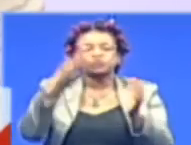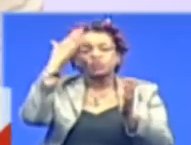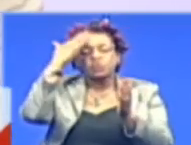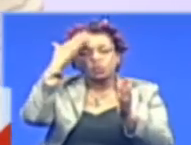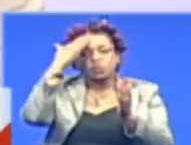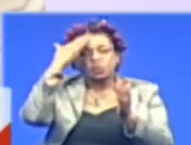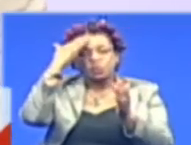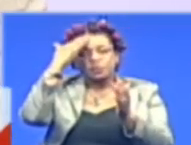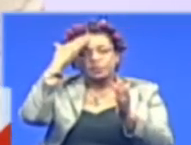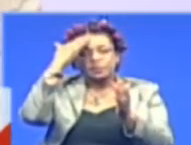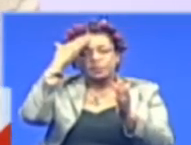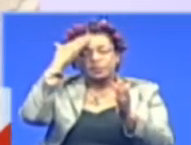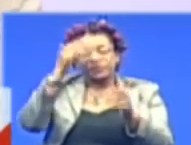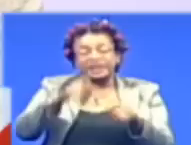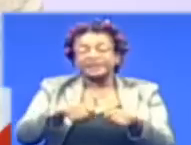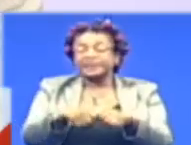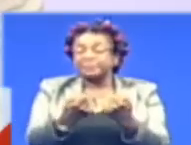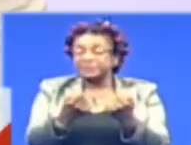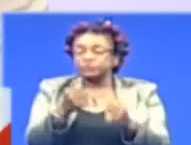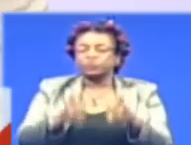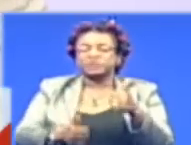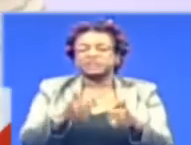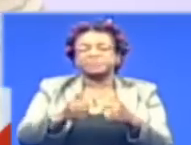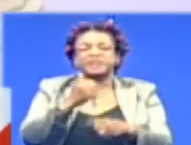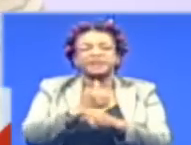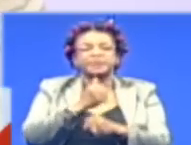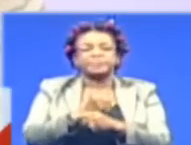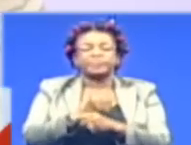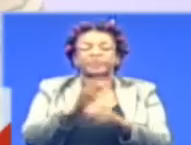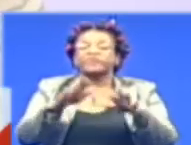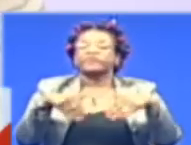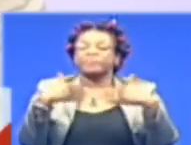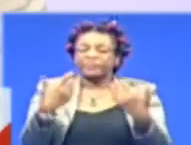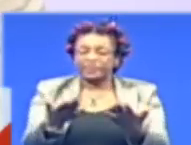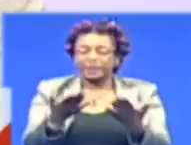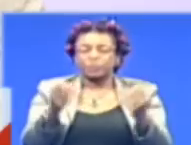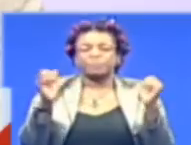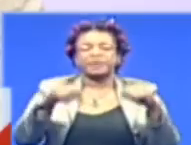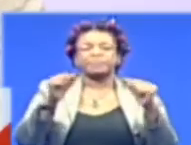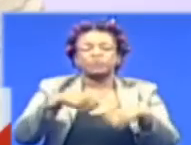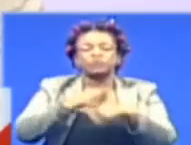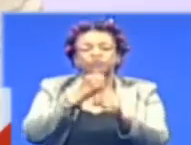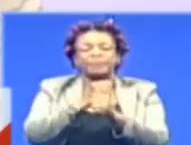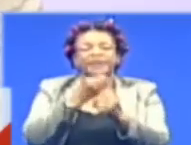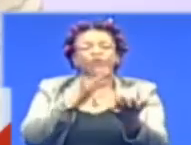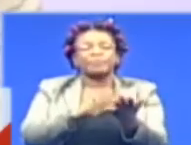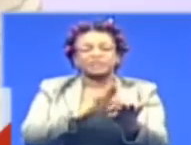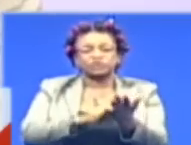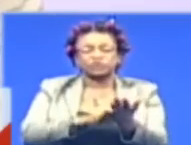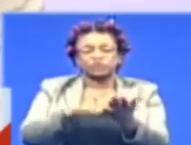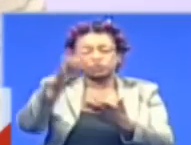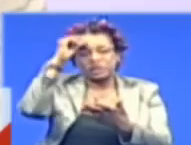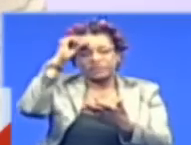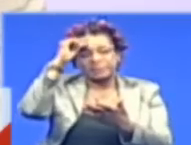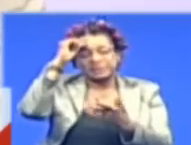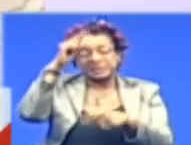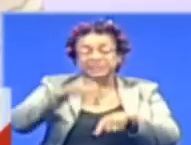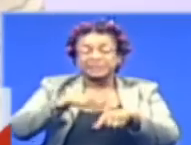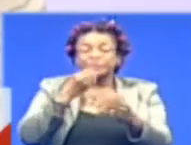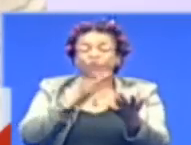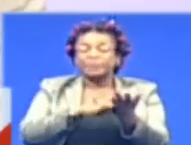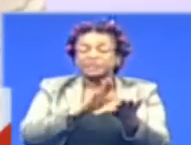the damage which has been done. Mm-hmm. And then from there, they'll be able to make some recommendations to government. Once the recommendations have been